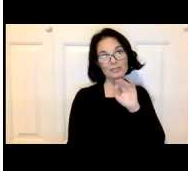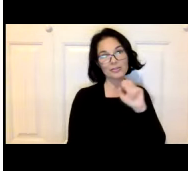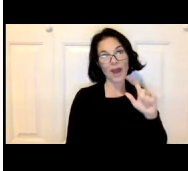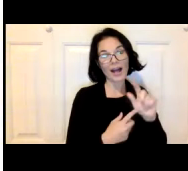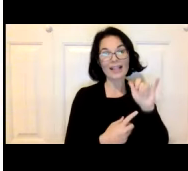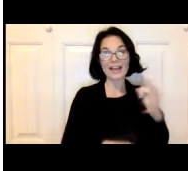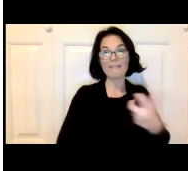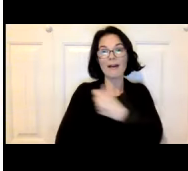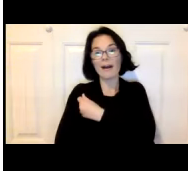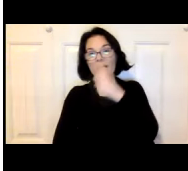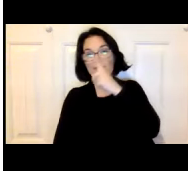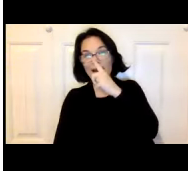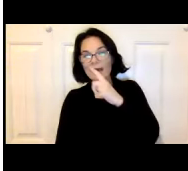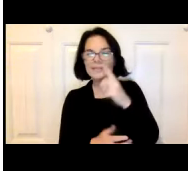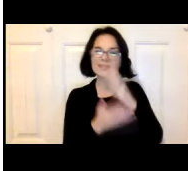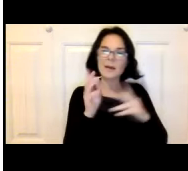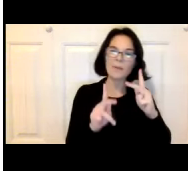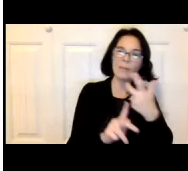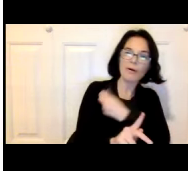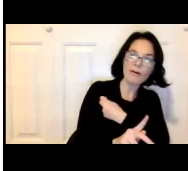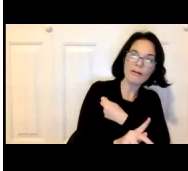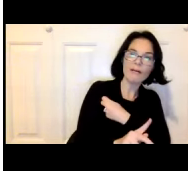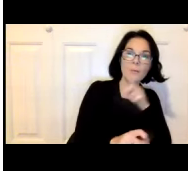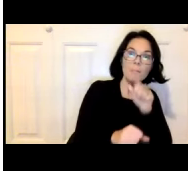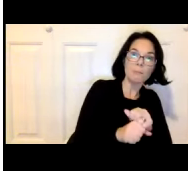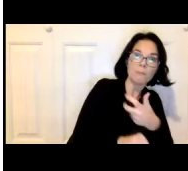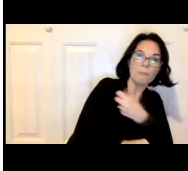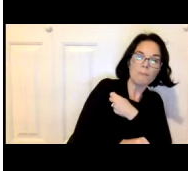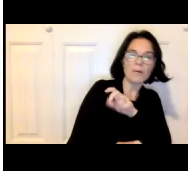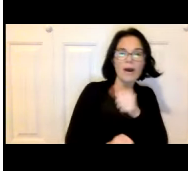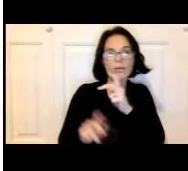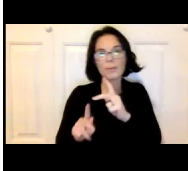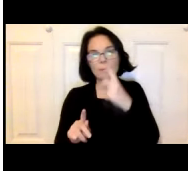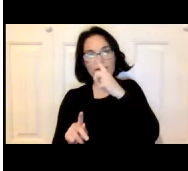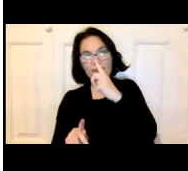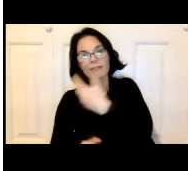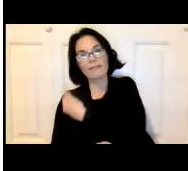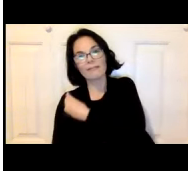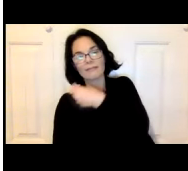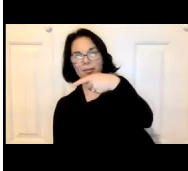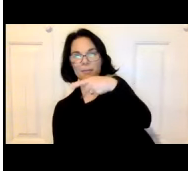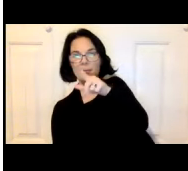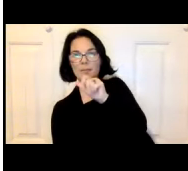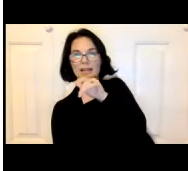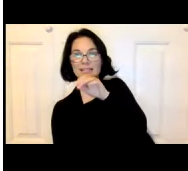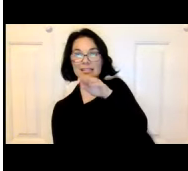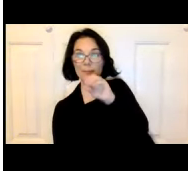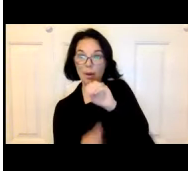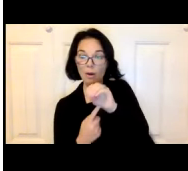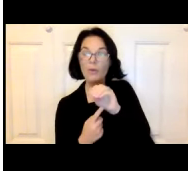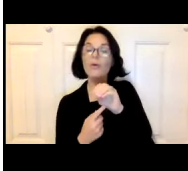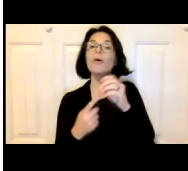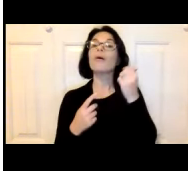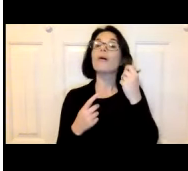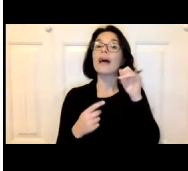placebo, because it is randomized, what can happen is Pfizer, for example, has stated that